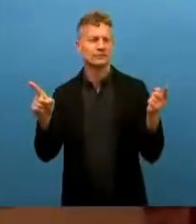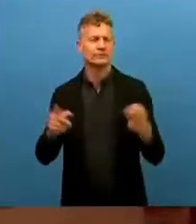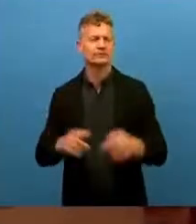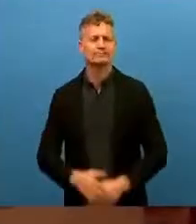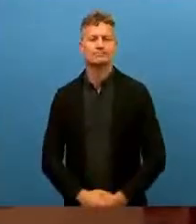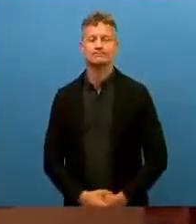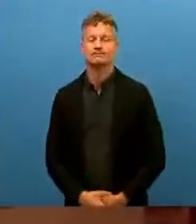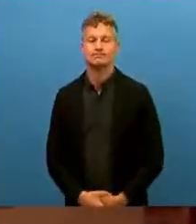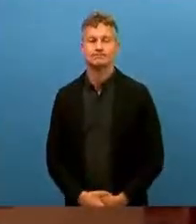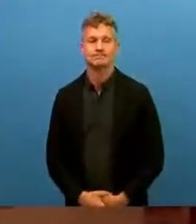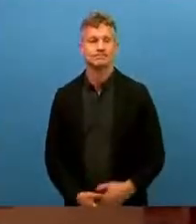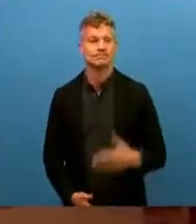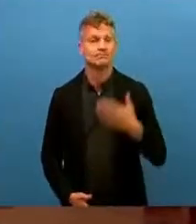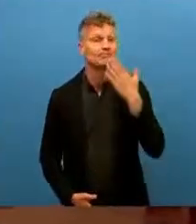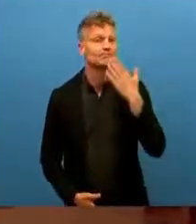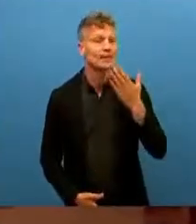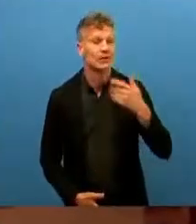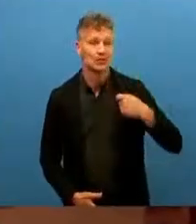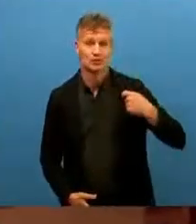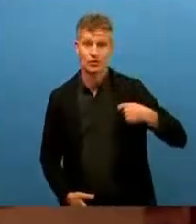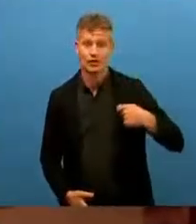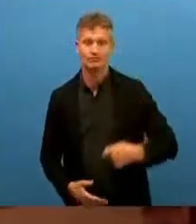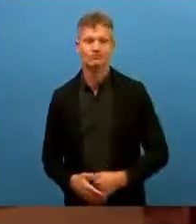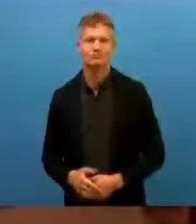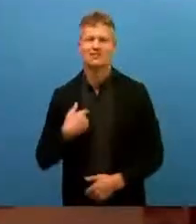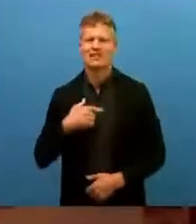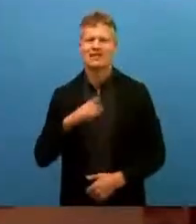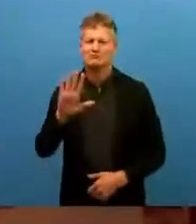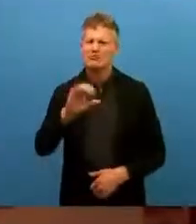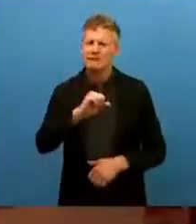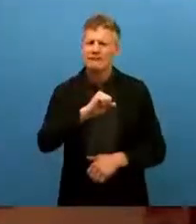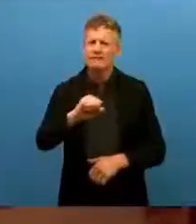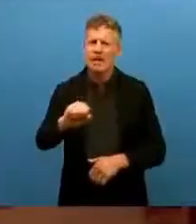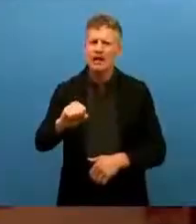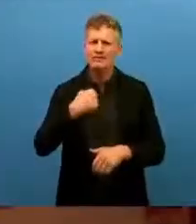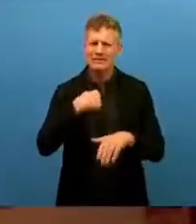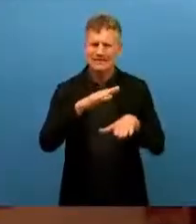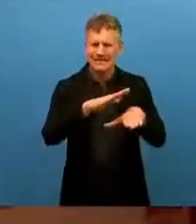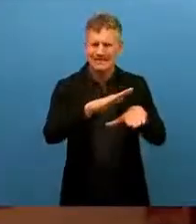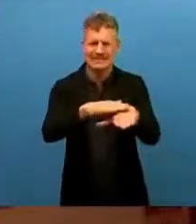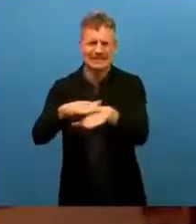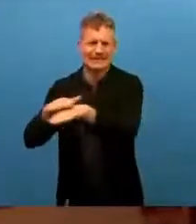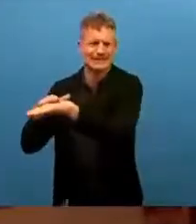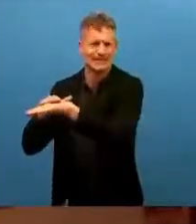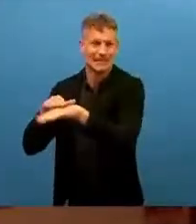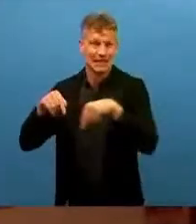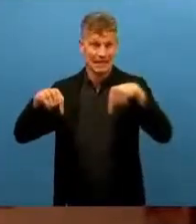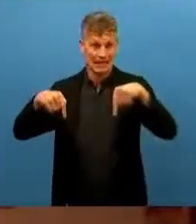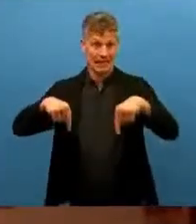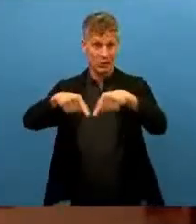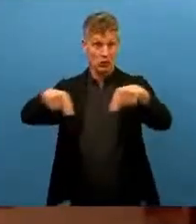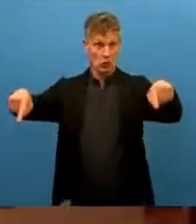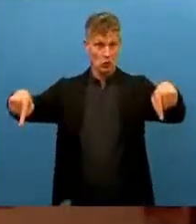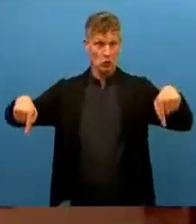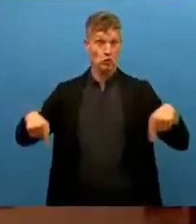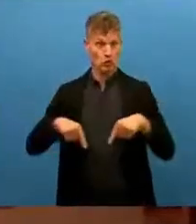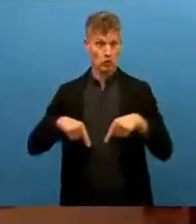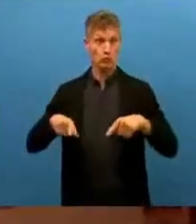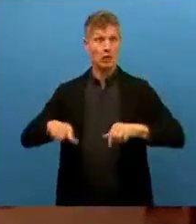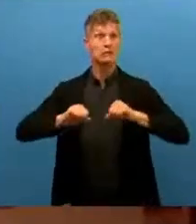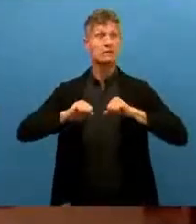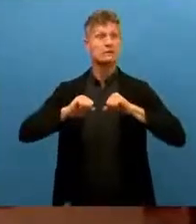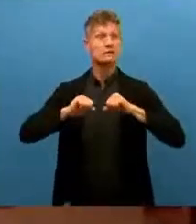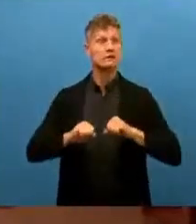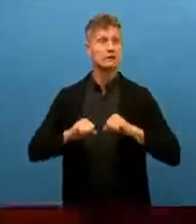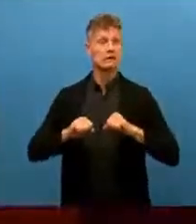Thank you, Madam Chair. A quick reminder that in this room, there's free seating.